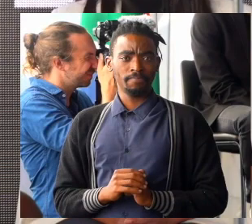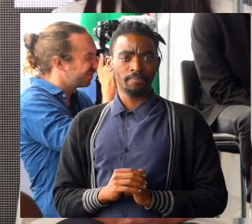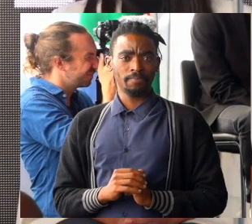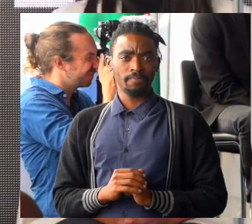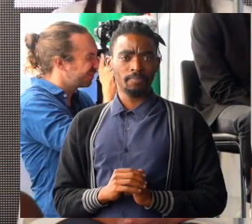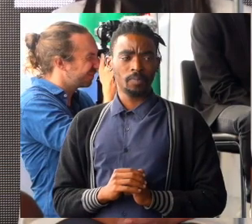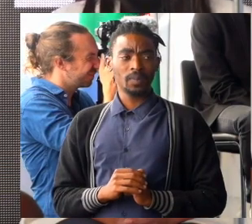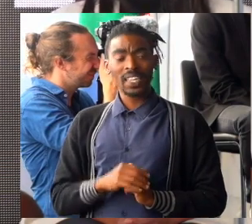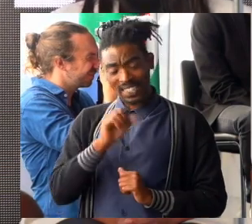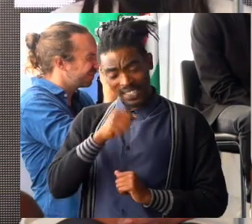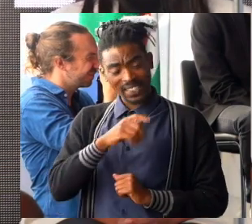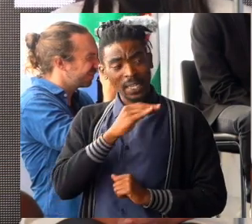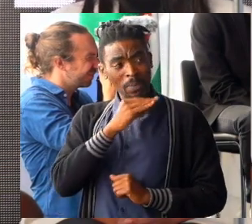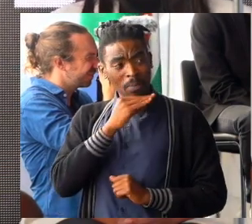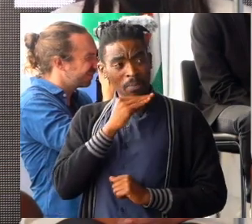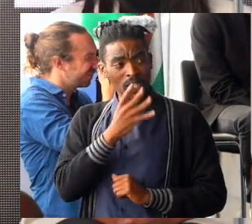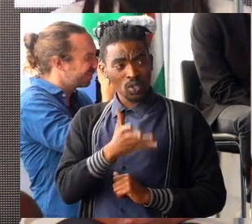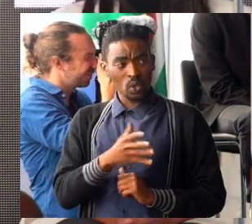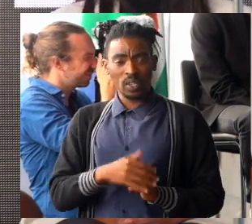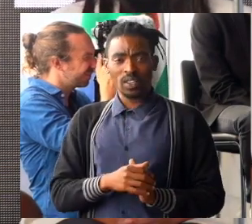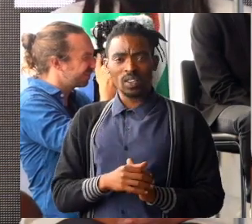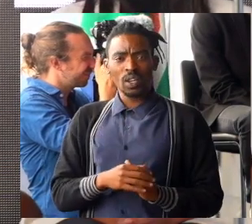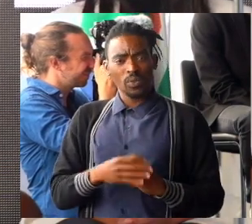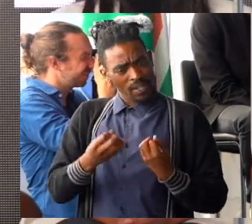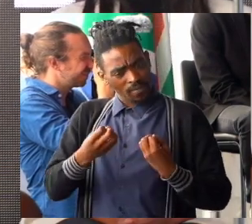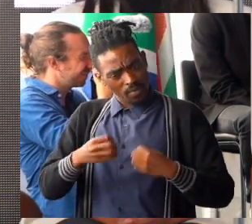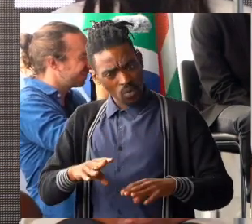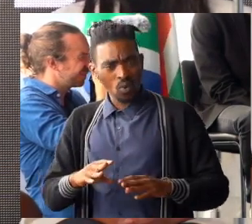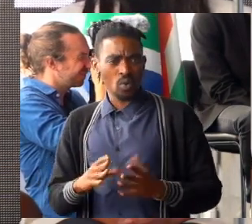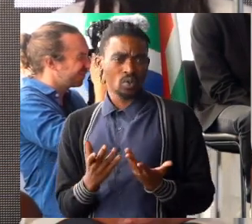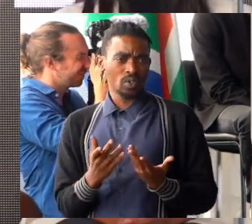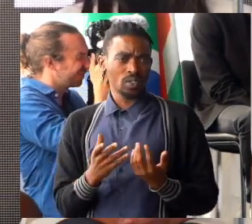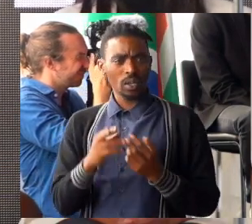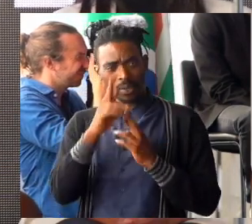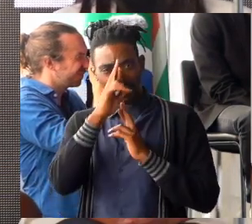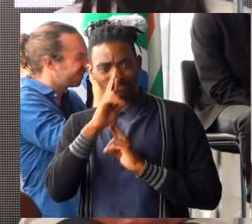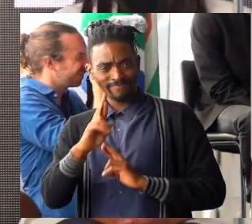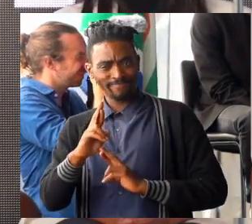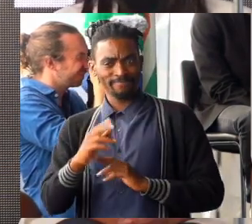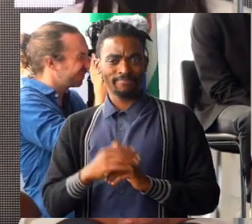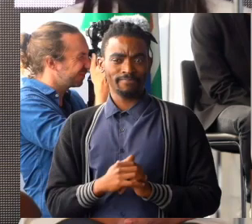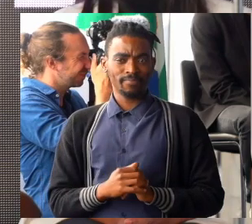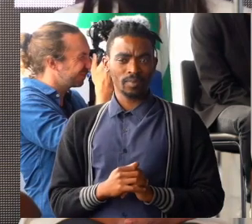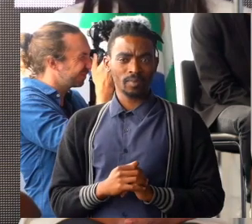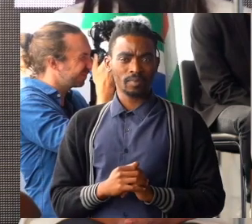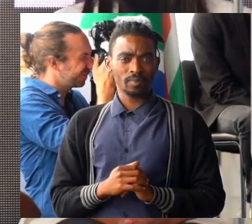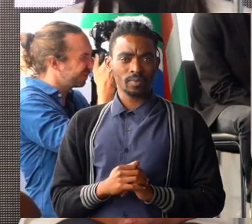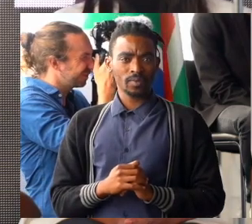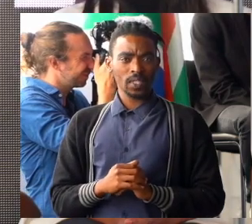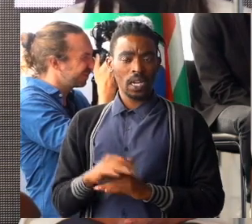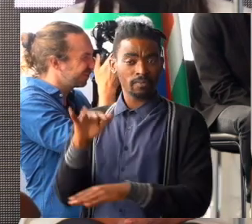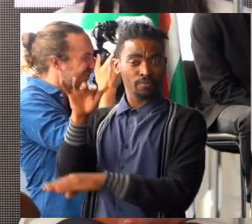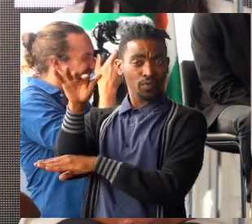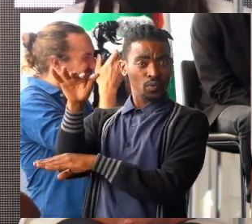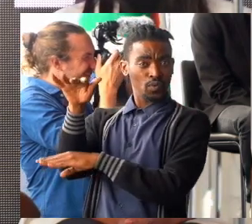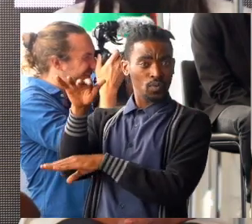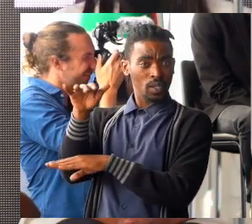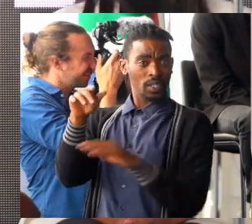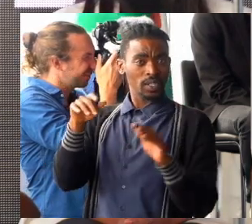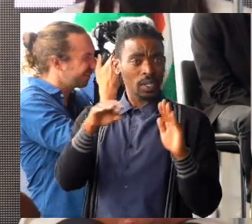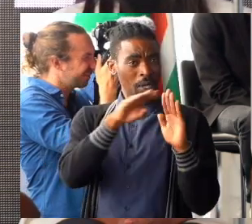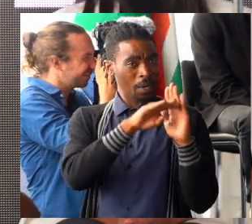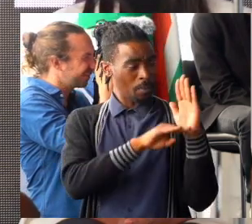and they mean it, because we've lost our way. Our foreign policy, previously